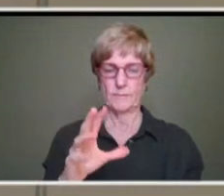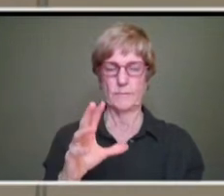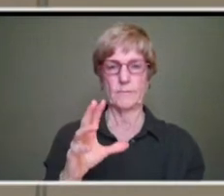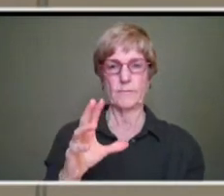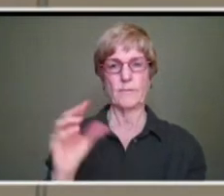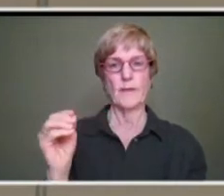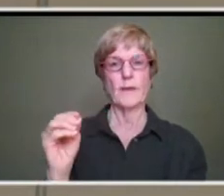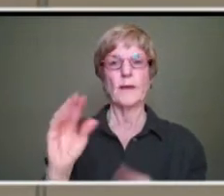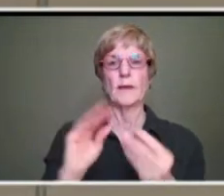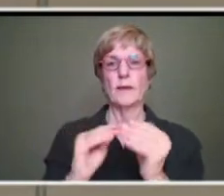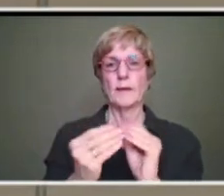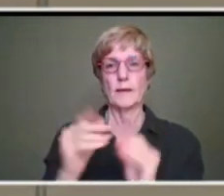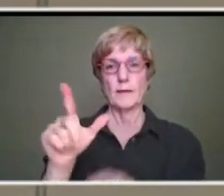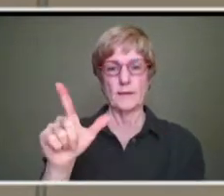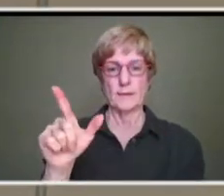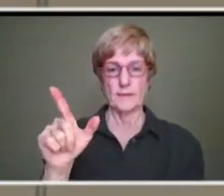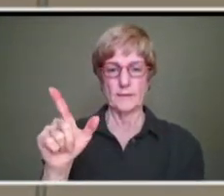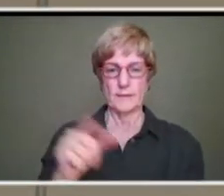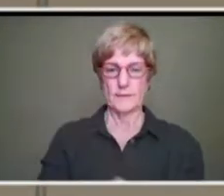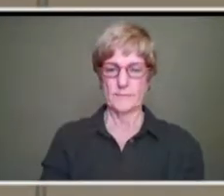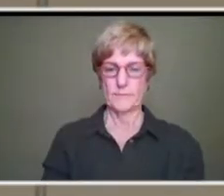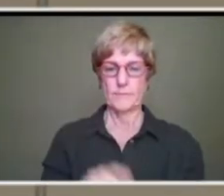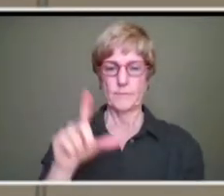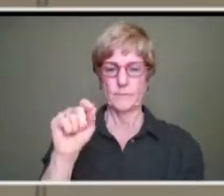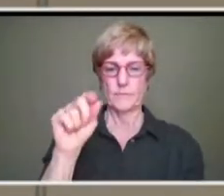item number 21 2022-112